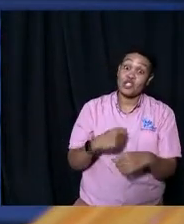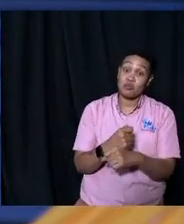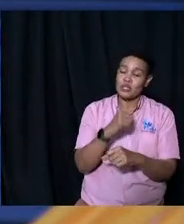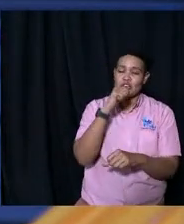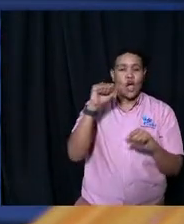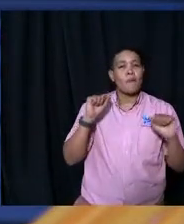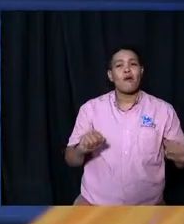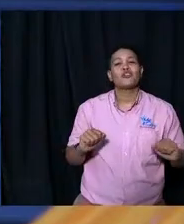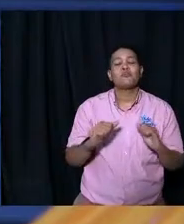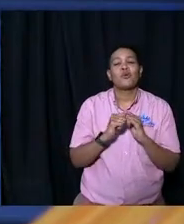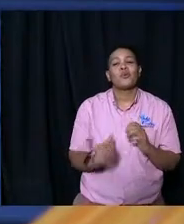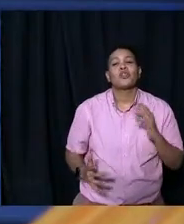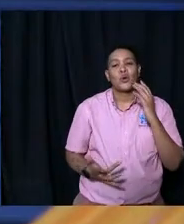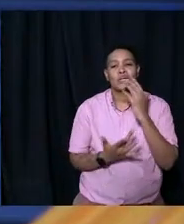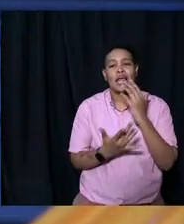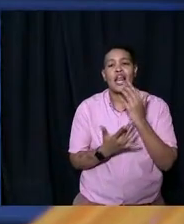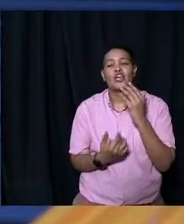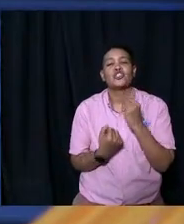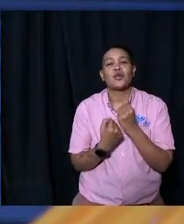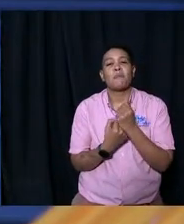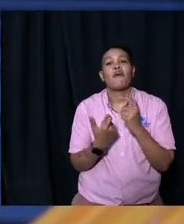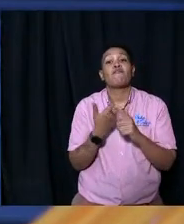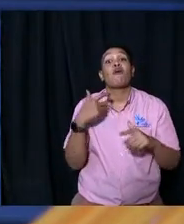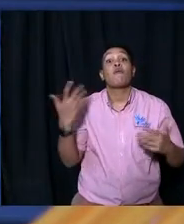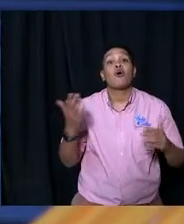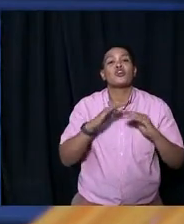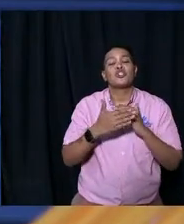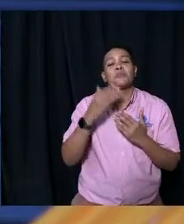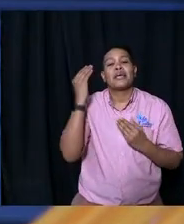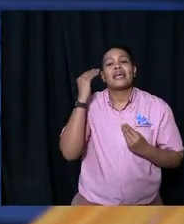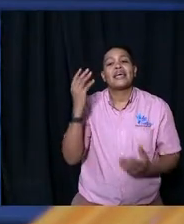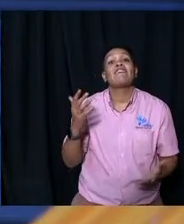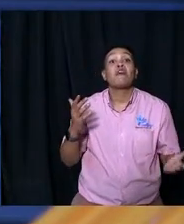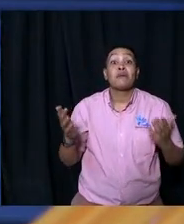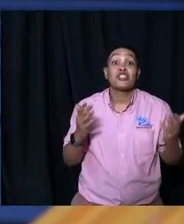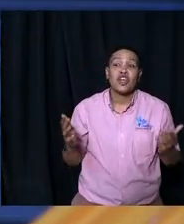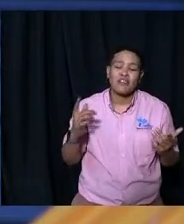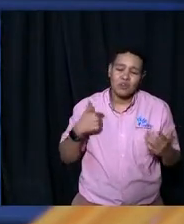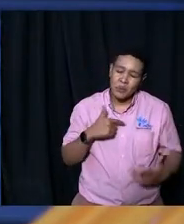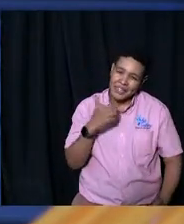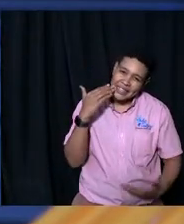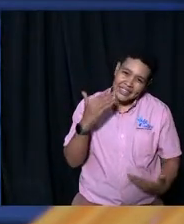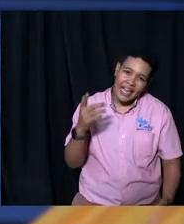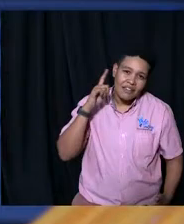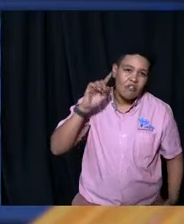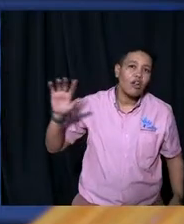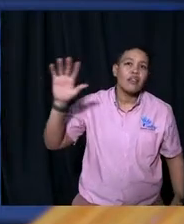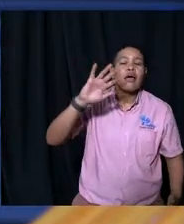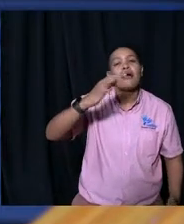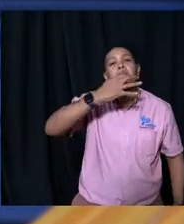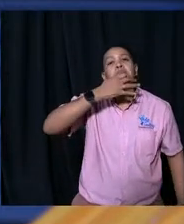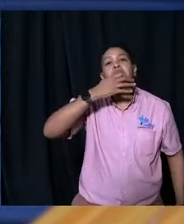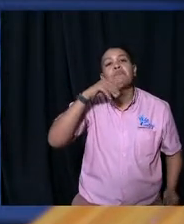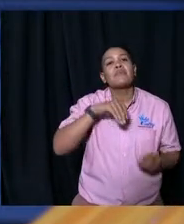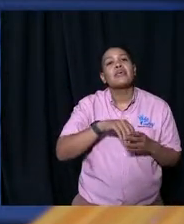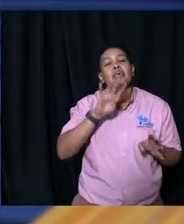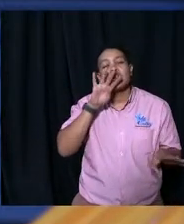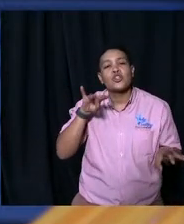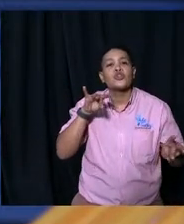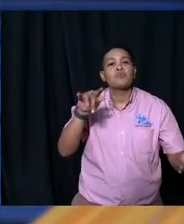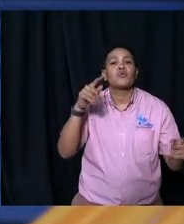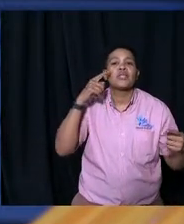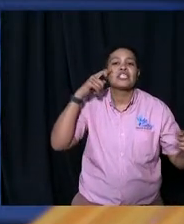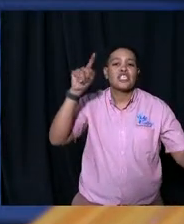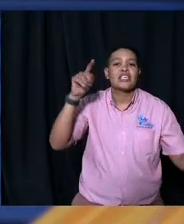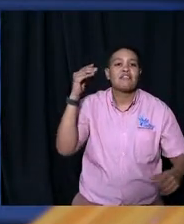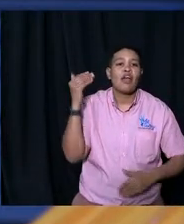not be possible without the technical support from the Jamaica Information Service, and so we thank them for their expertise in the smooth and